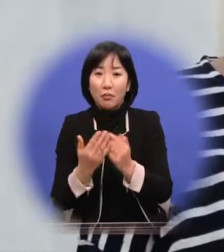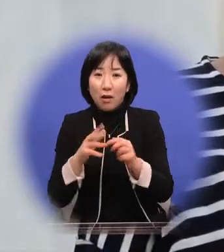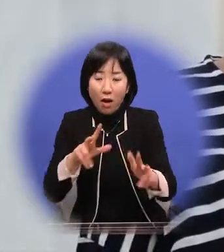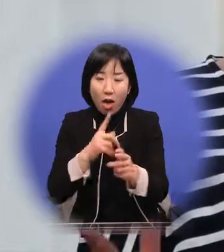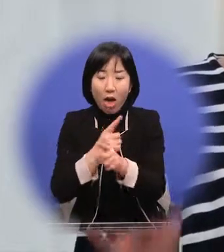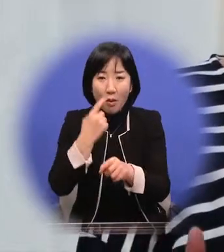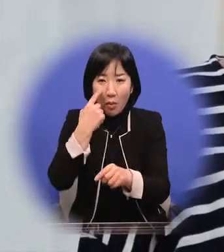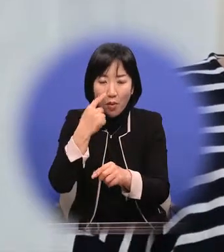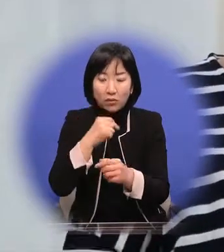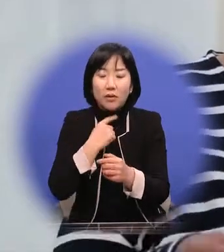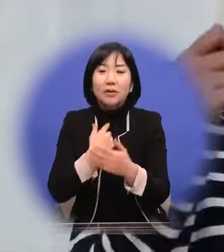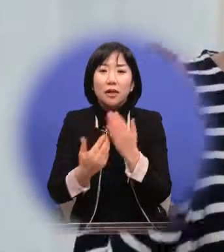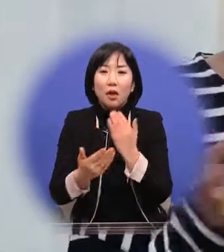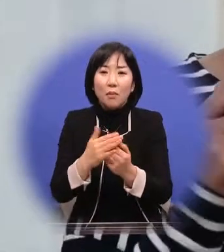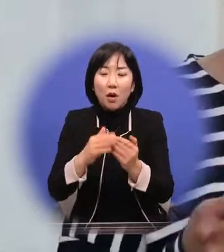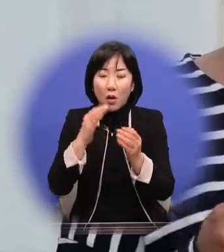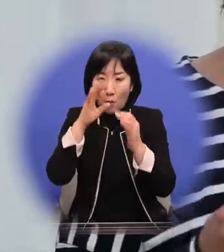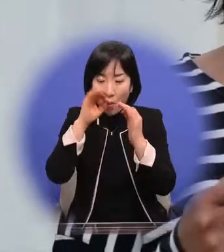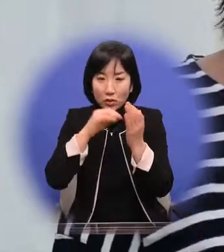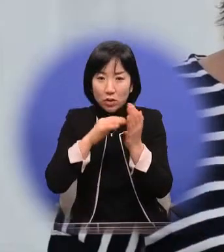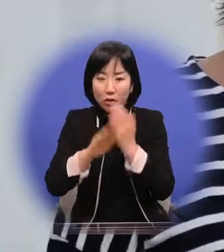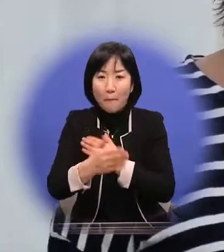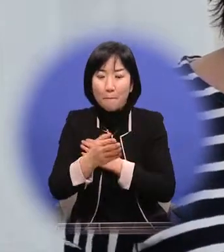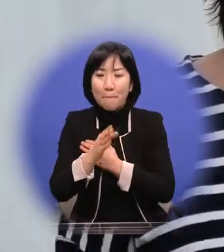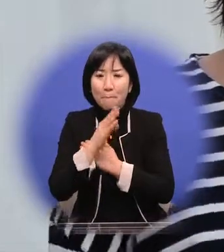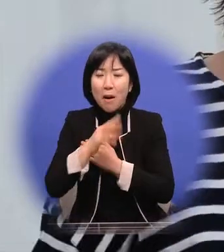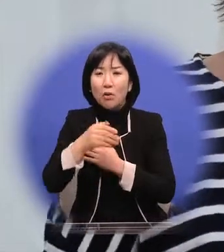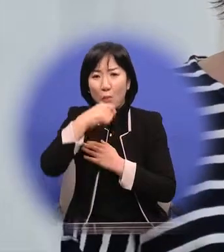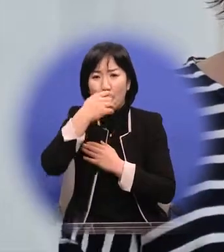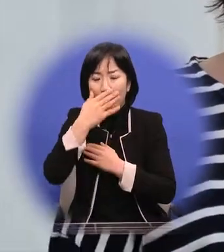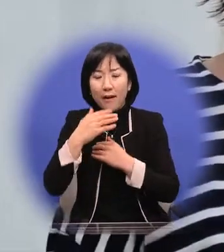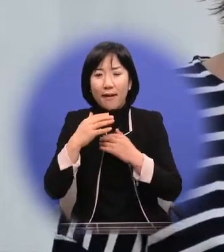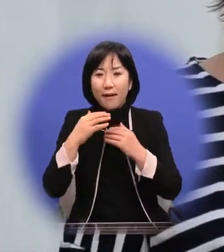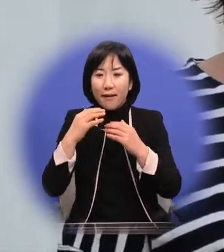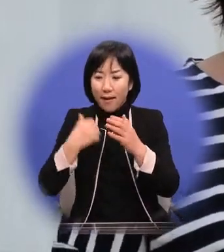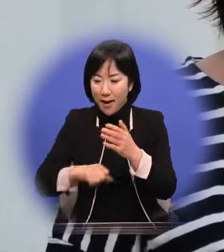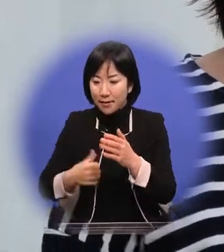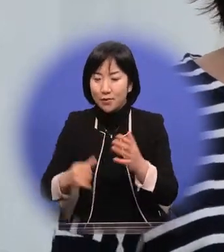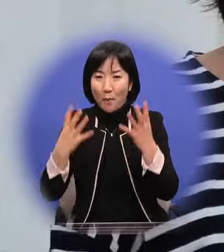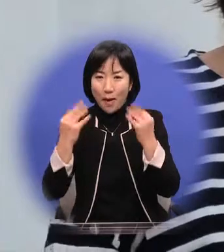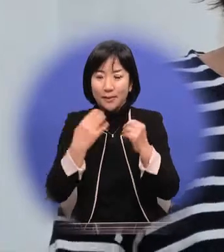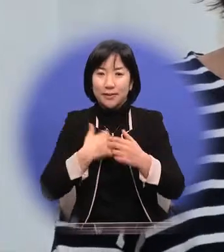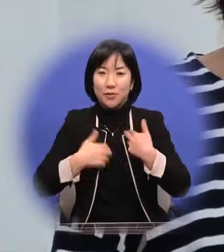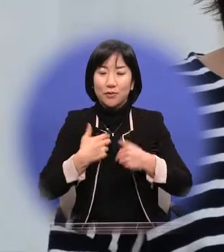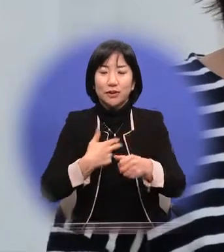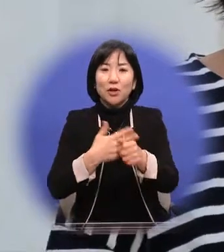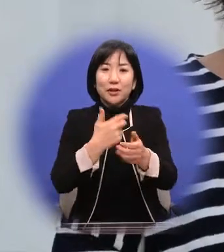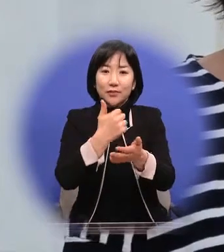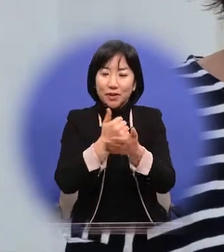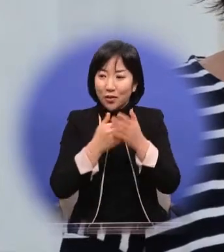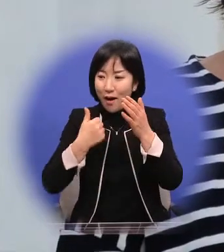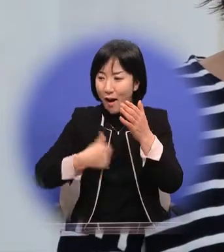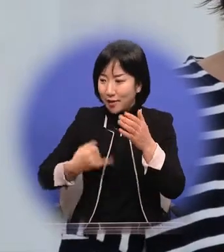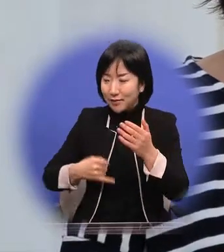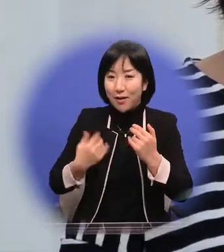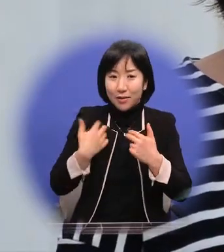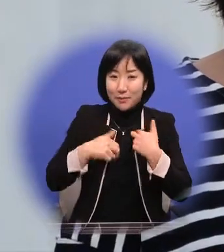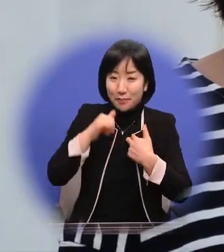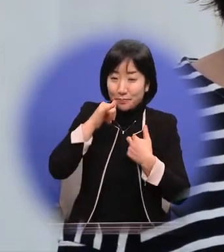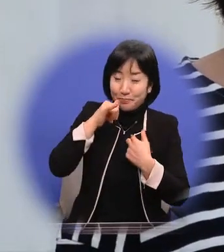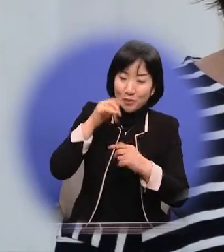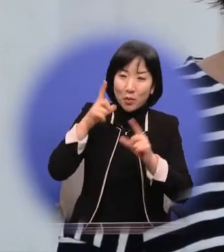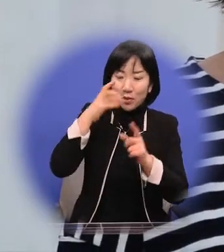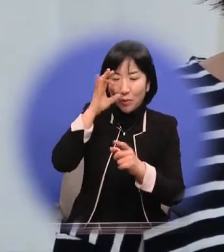then eat them. It was so popular with the children, so lot it.